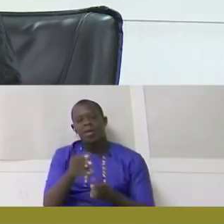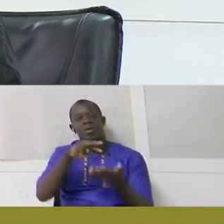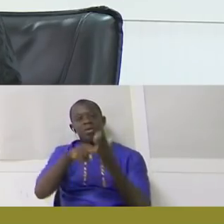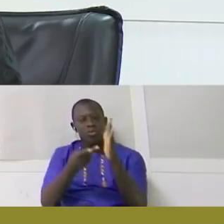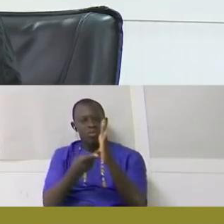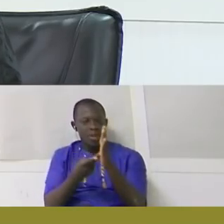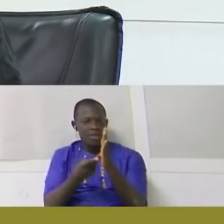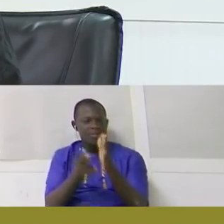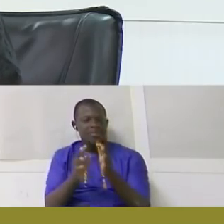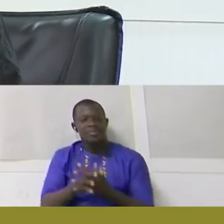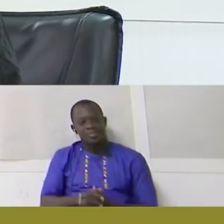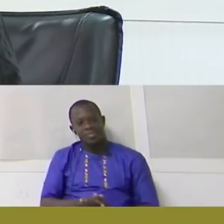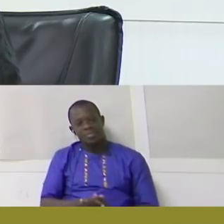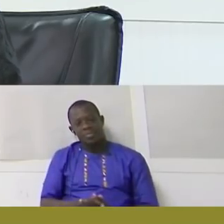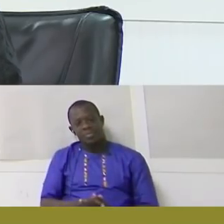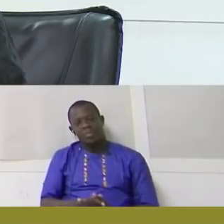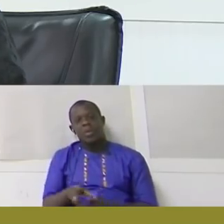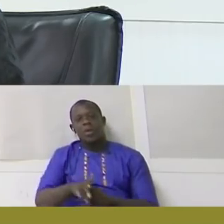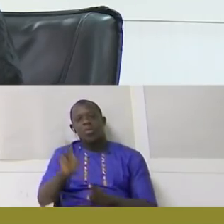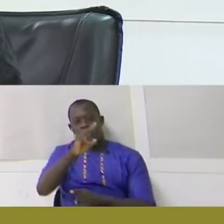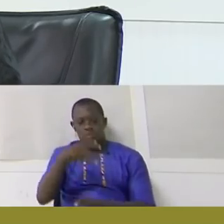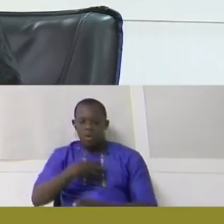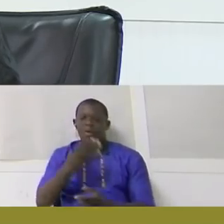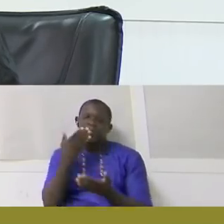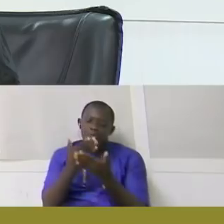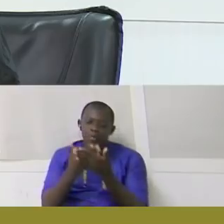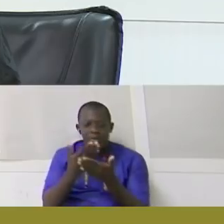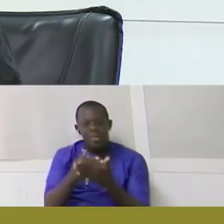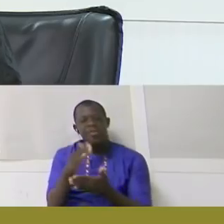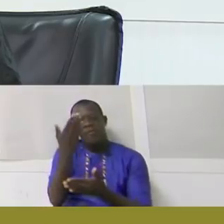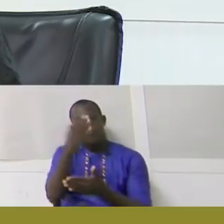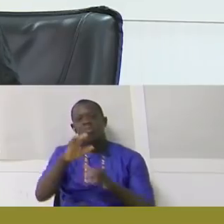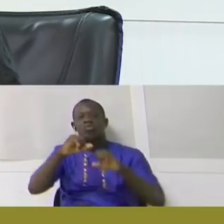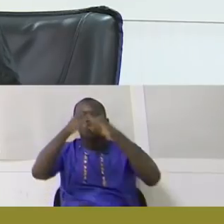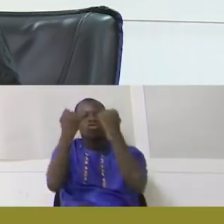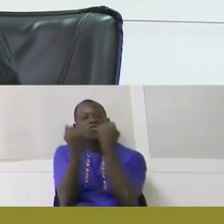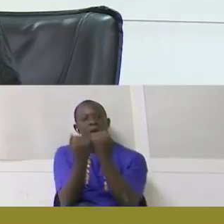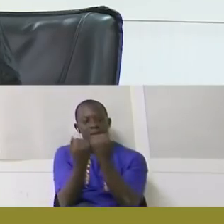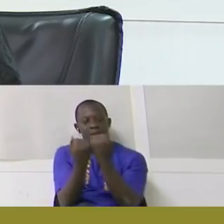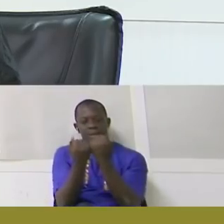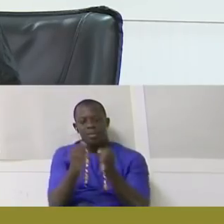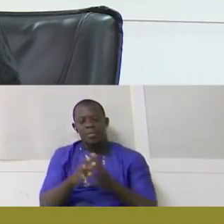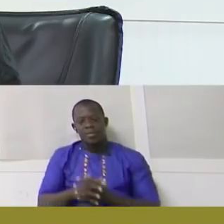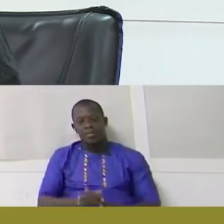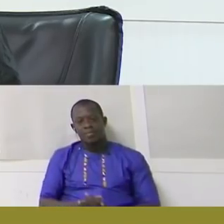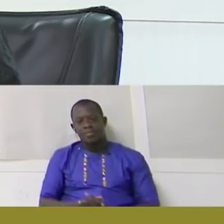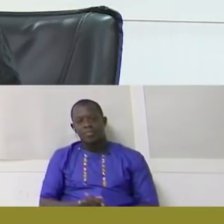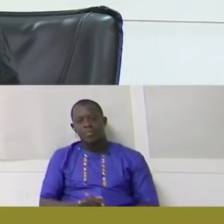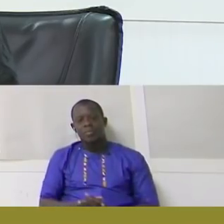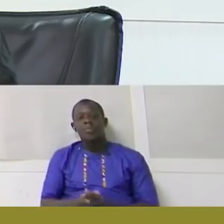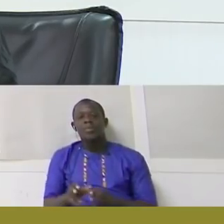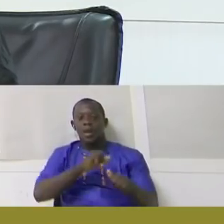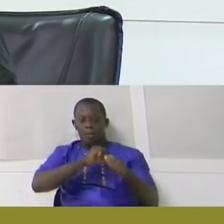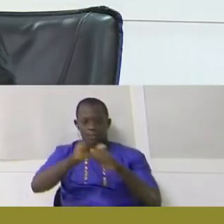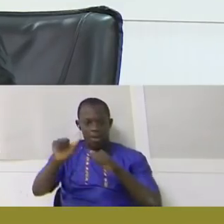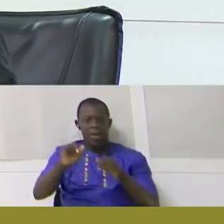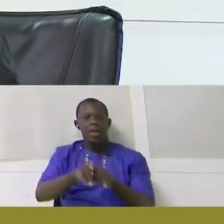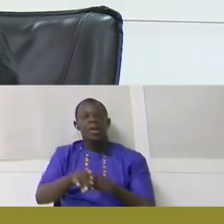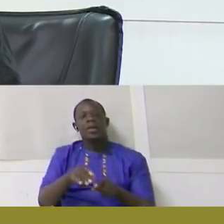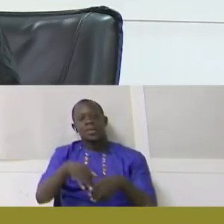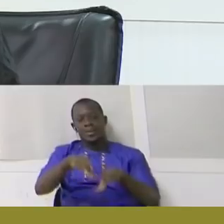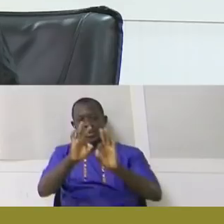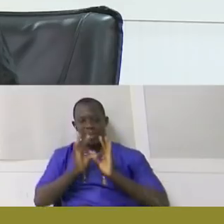nak therefore li may ñaan askan bi what I want to plead to the general public ñu gess ñu jël